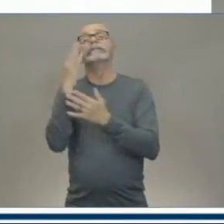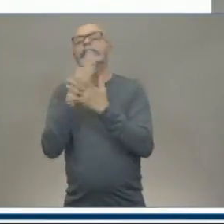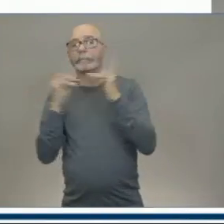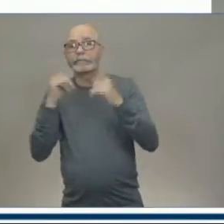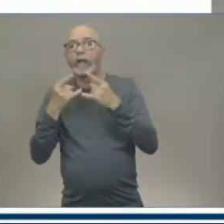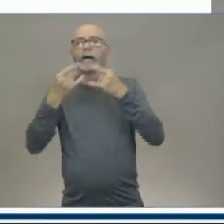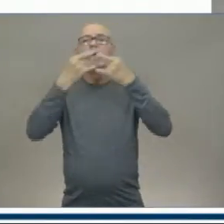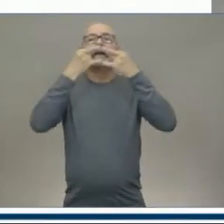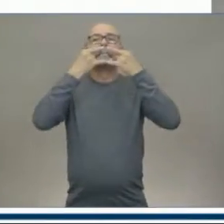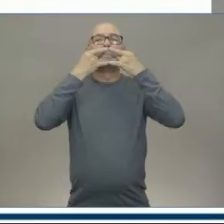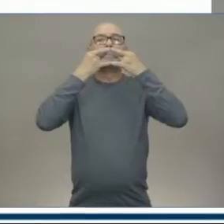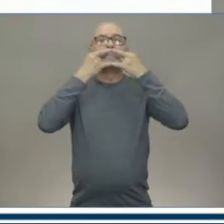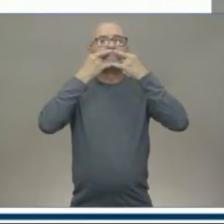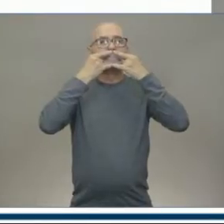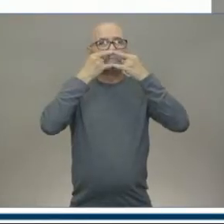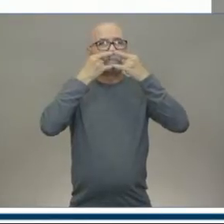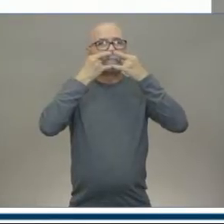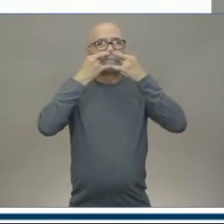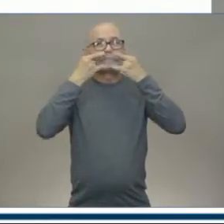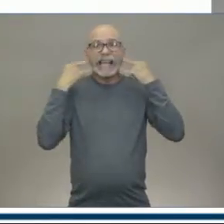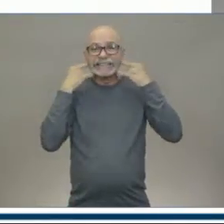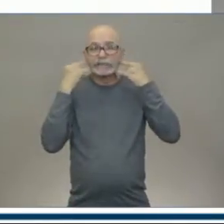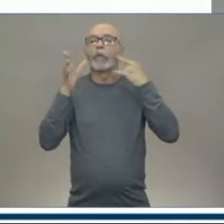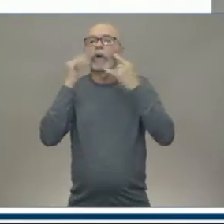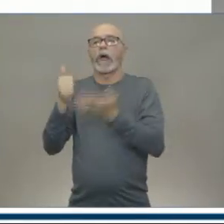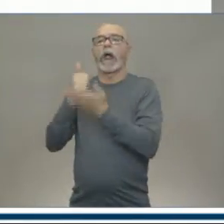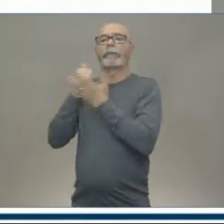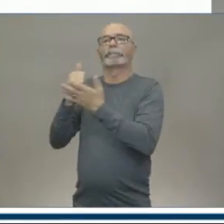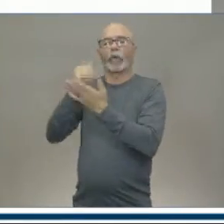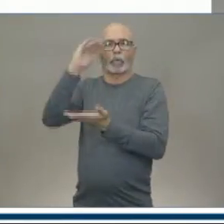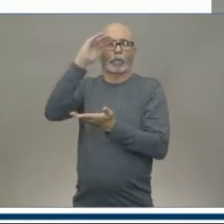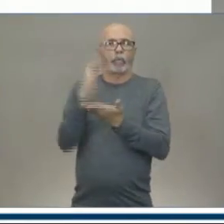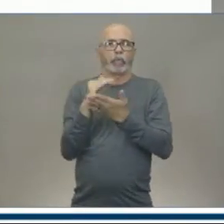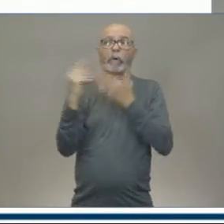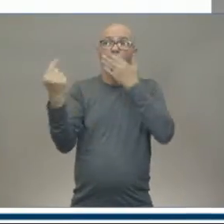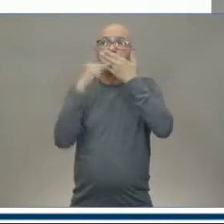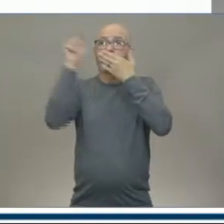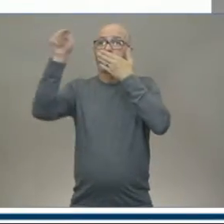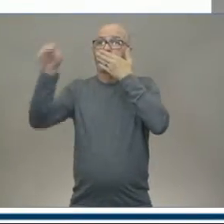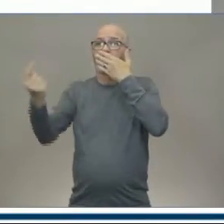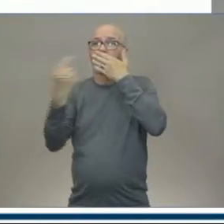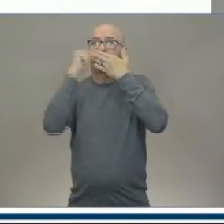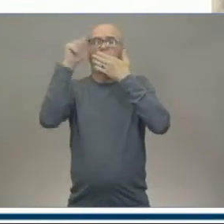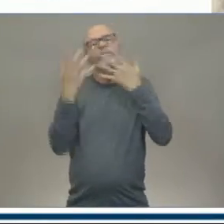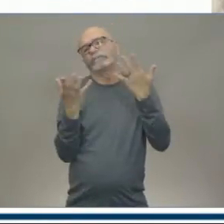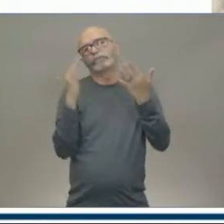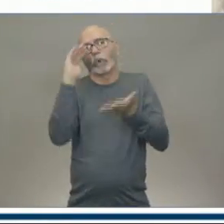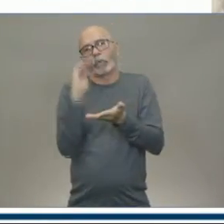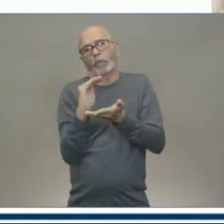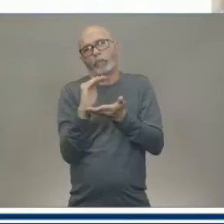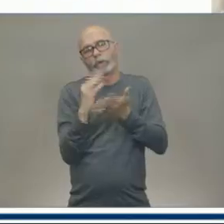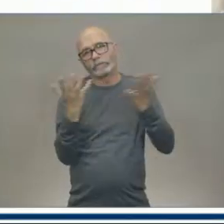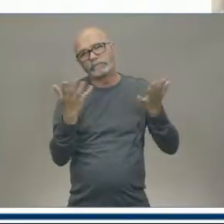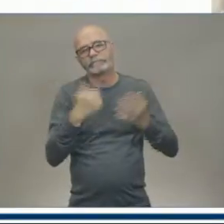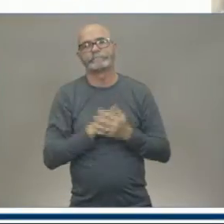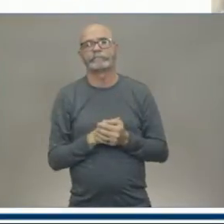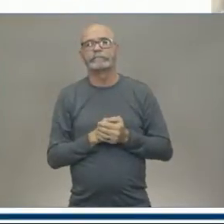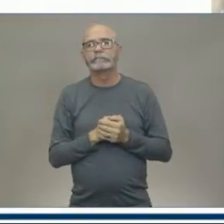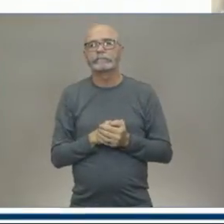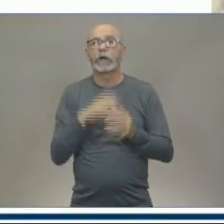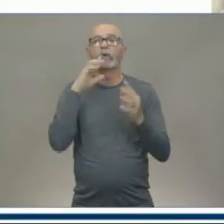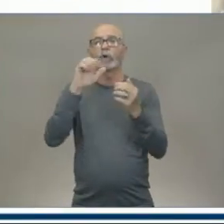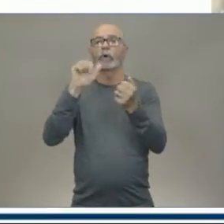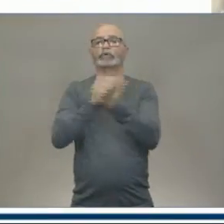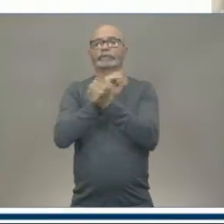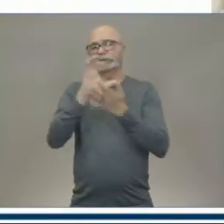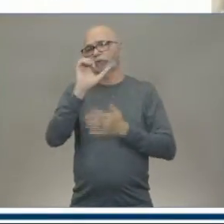is helpful to making them low risk for exposure. Next question will go to Andrew Rankin with the Chronicle Herald.